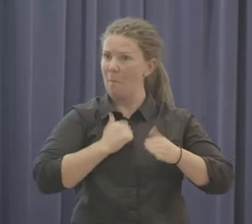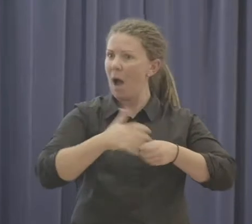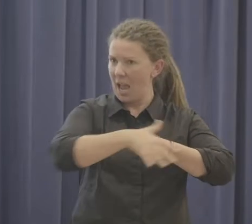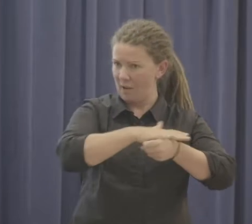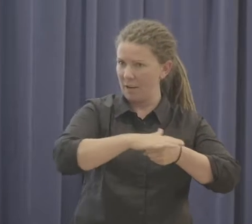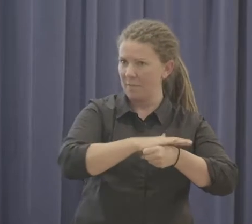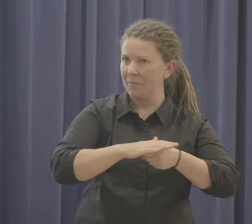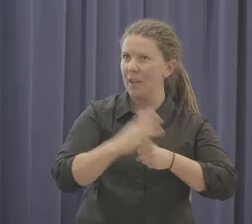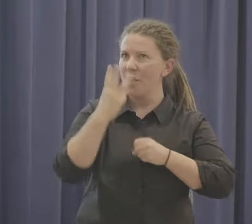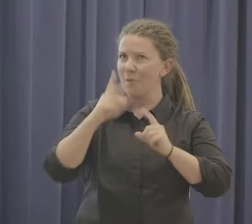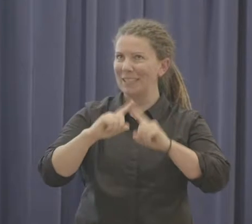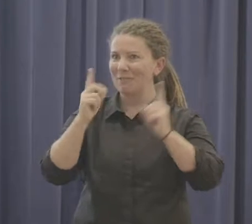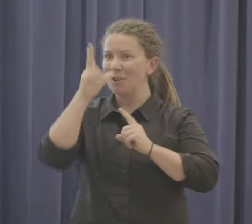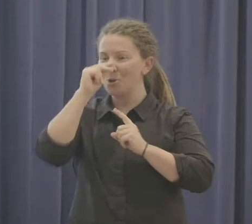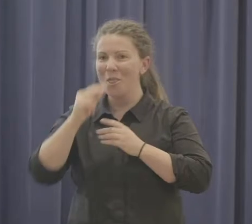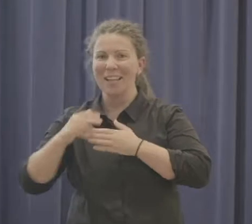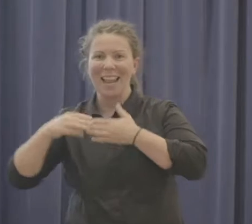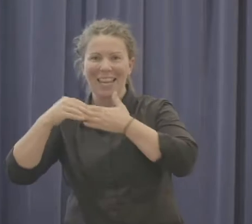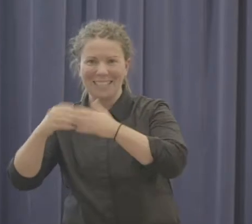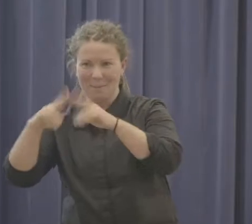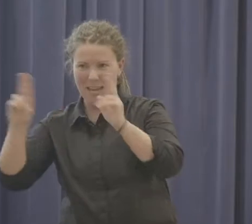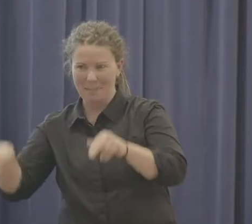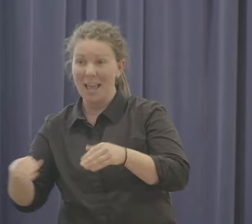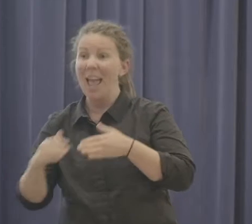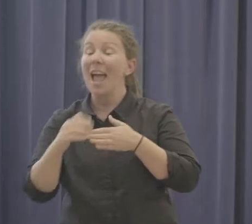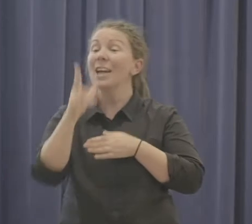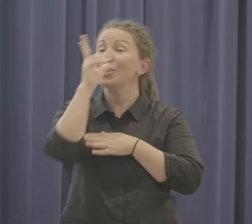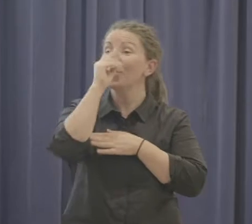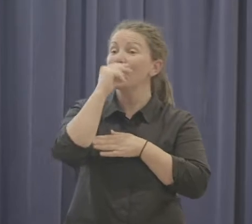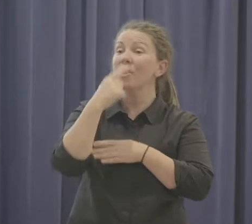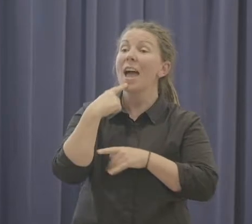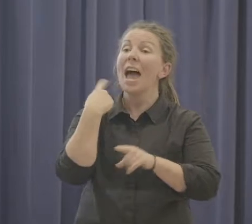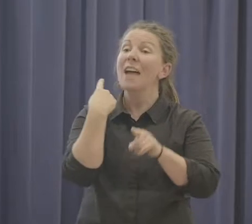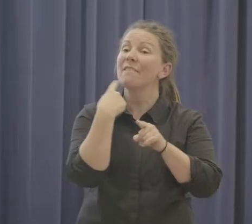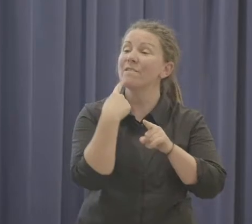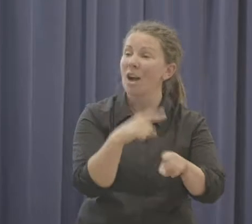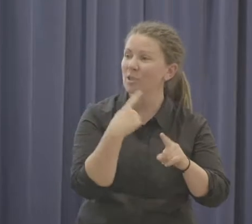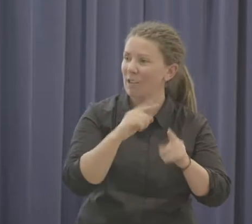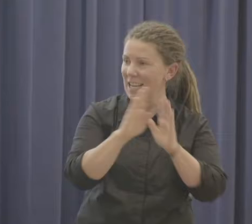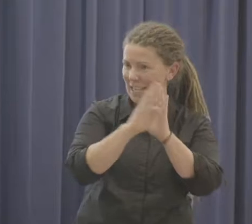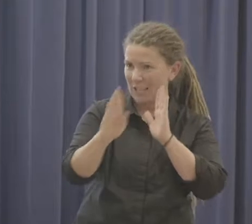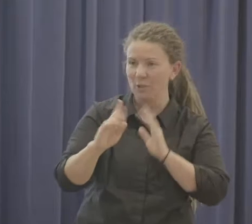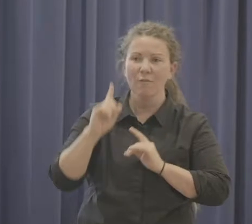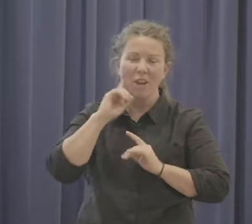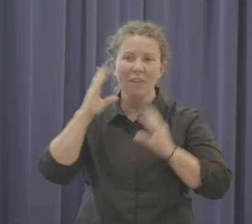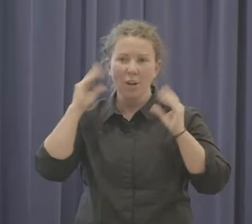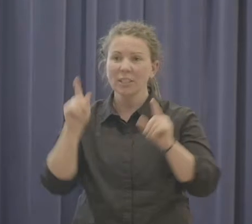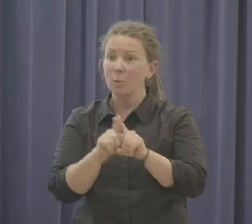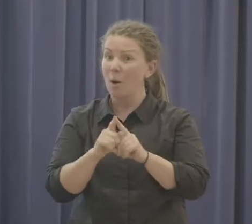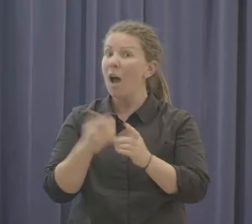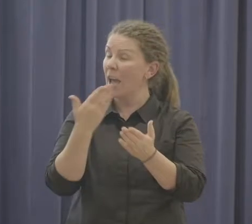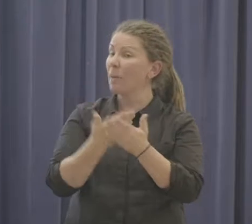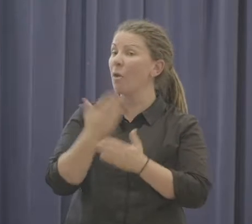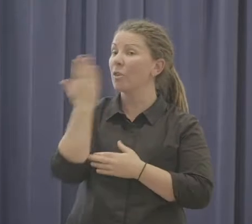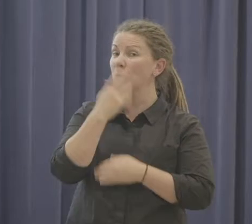area, about 3 youth leadership camps, and currently a youth advisory council for students with a sensory loss, and also my school student